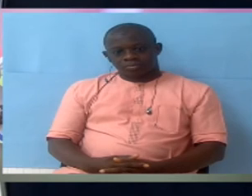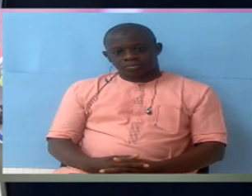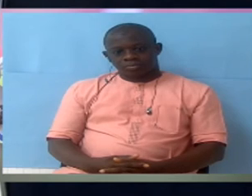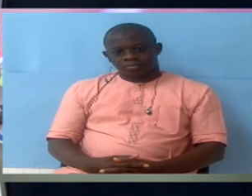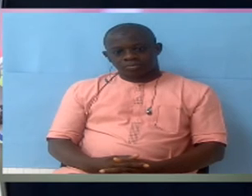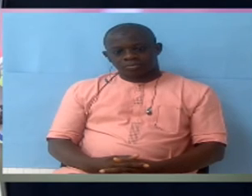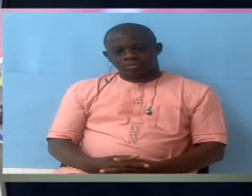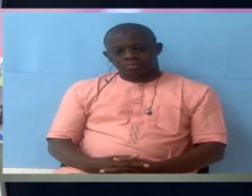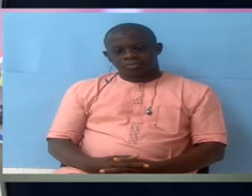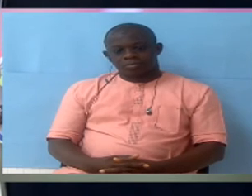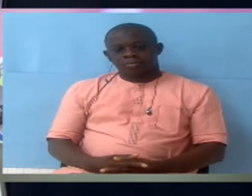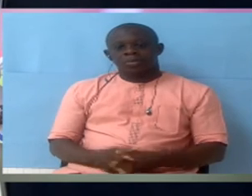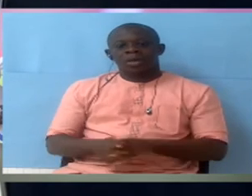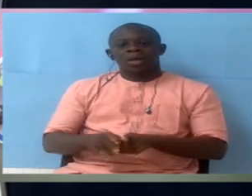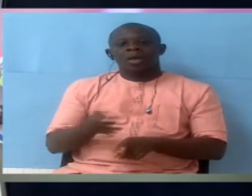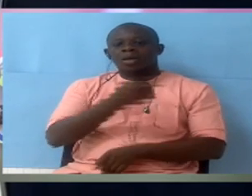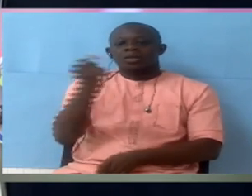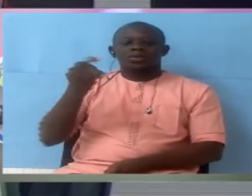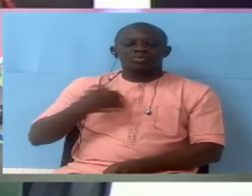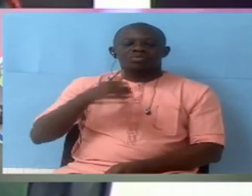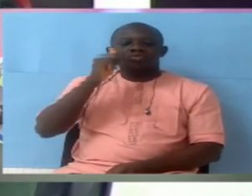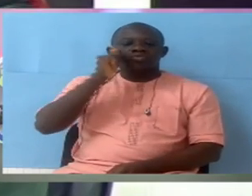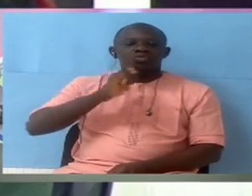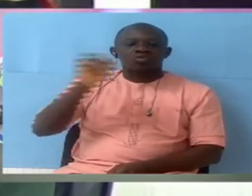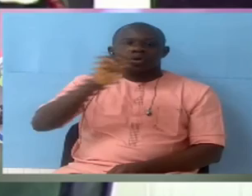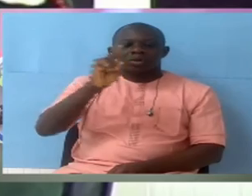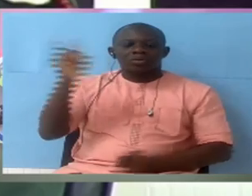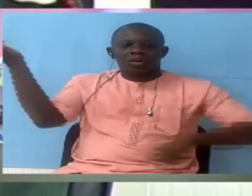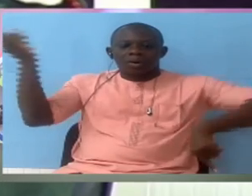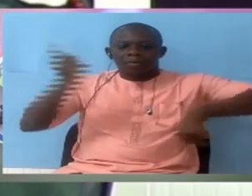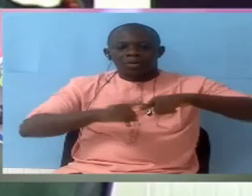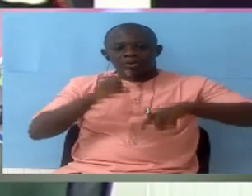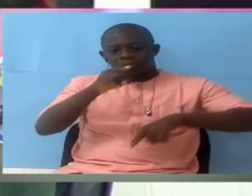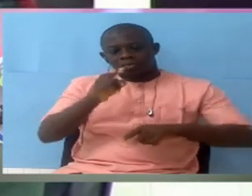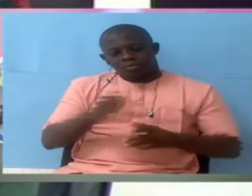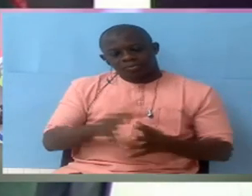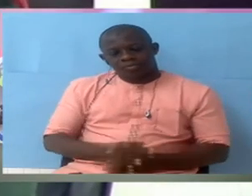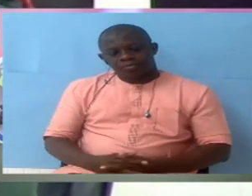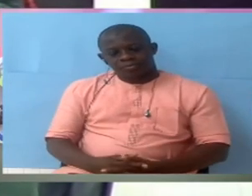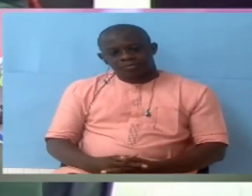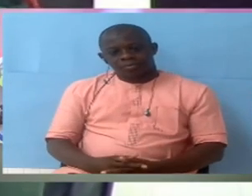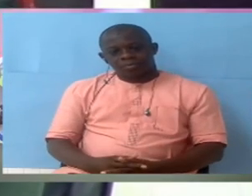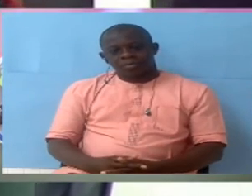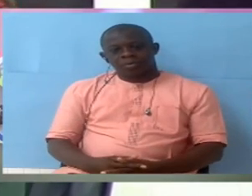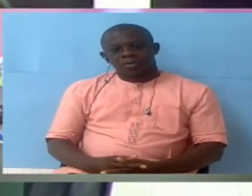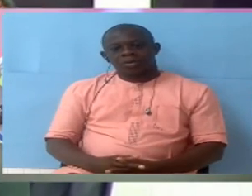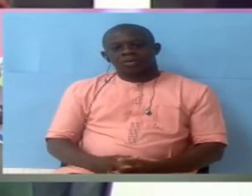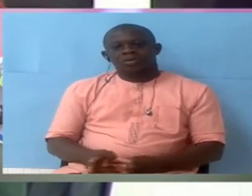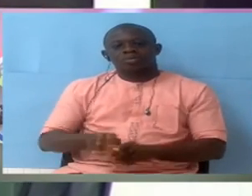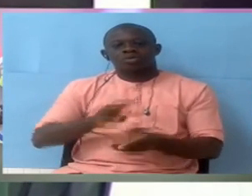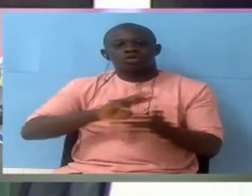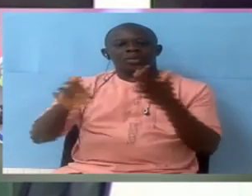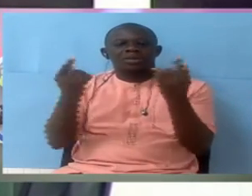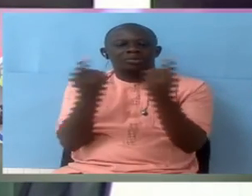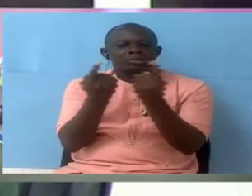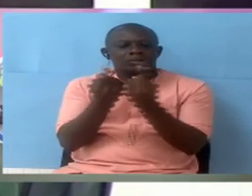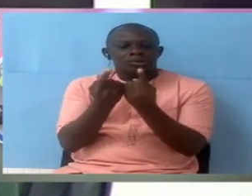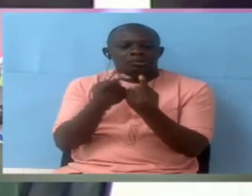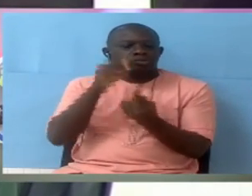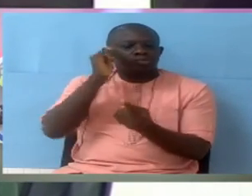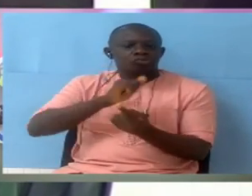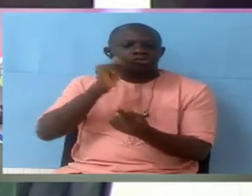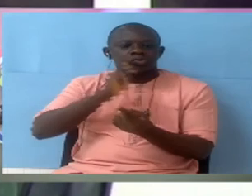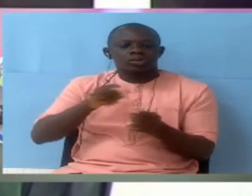What did they use to beat you with? Lan la gay jël defoko pour door la yow. They are normal materials. Yi ñe faral di jël la